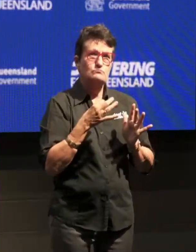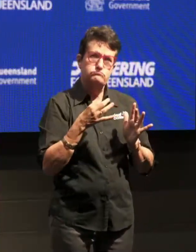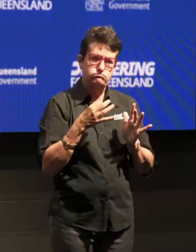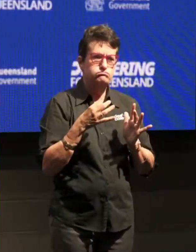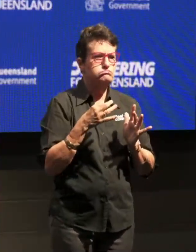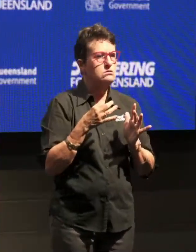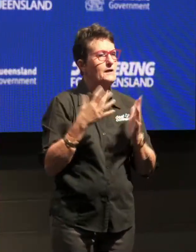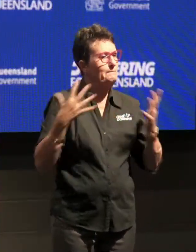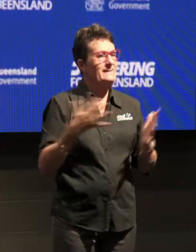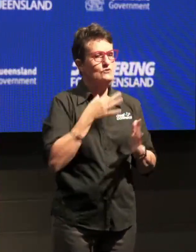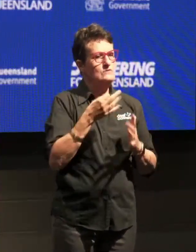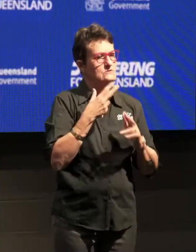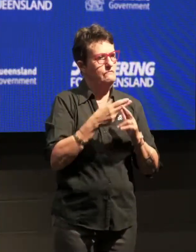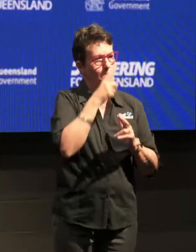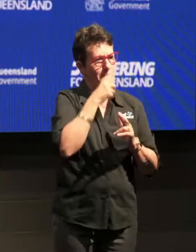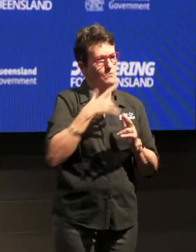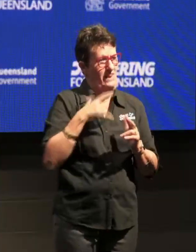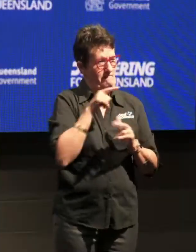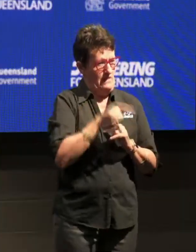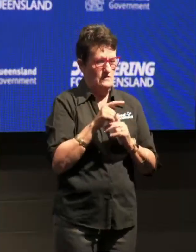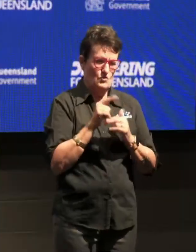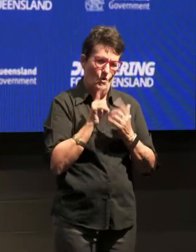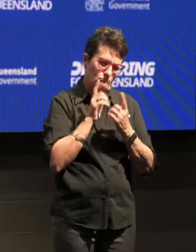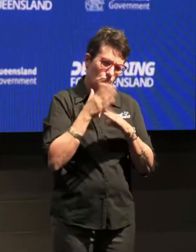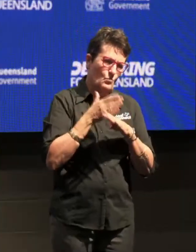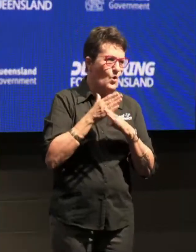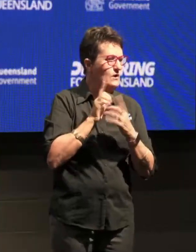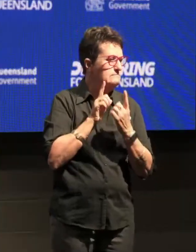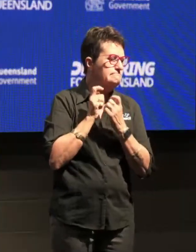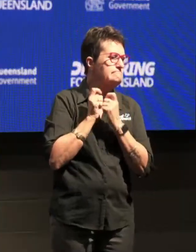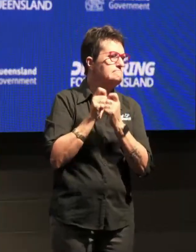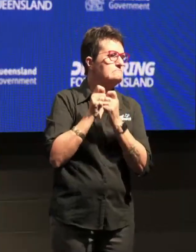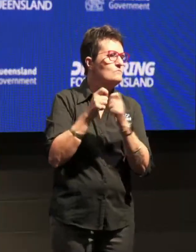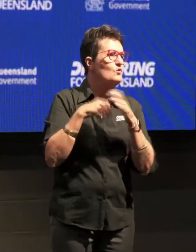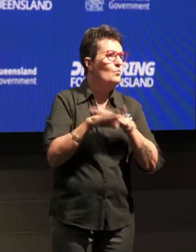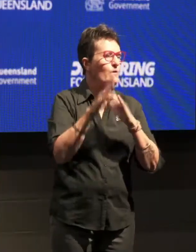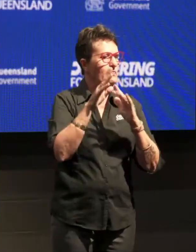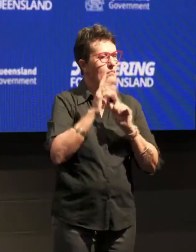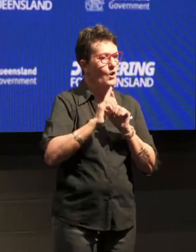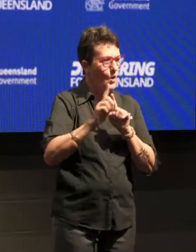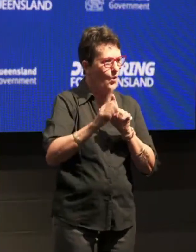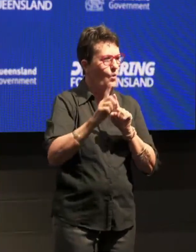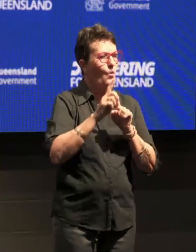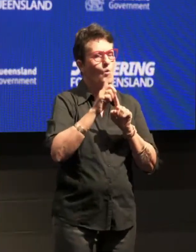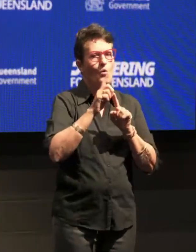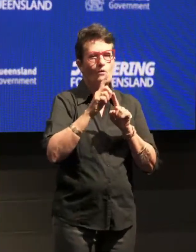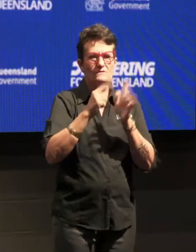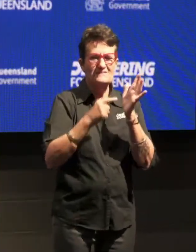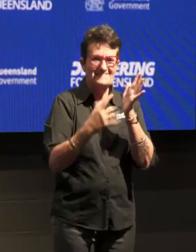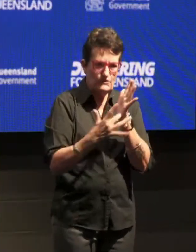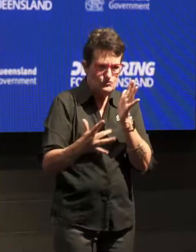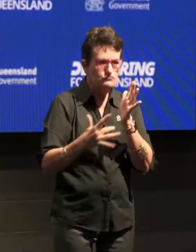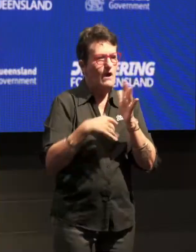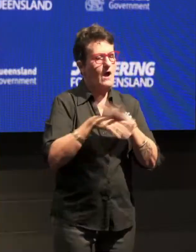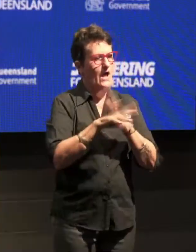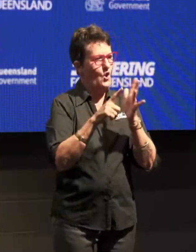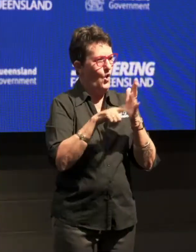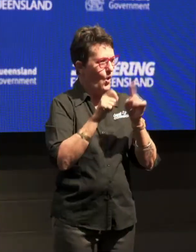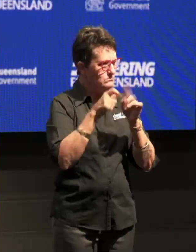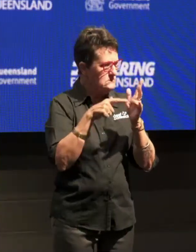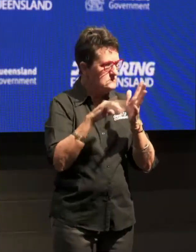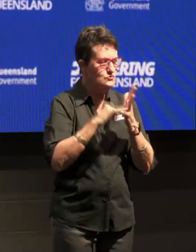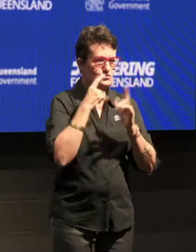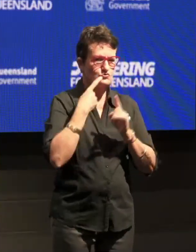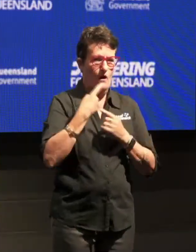risk, working closely with Telstra, Optus and local police resources to provide door knocking and messaging